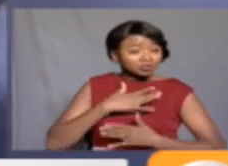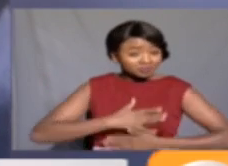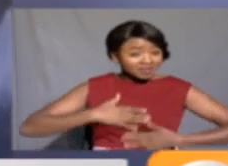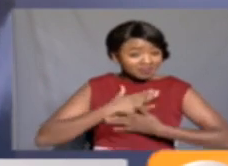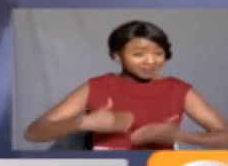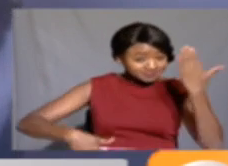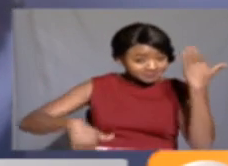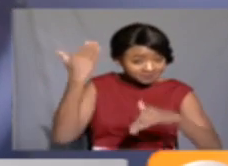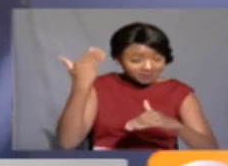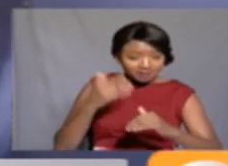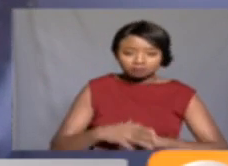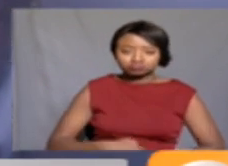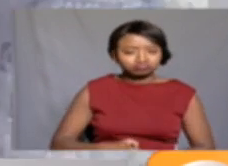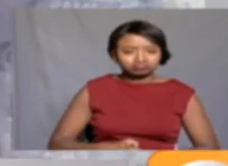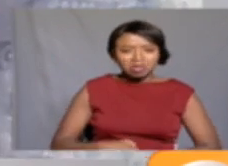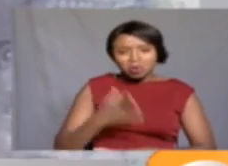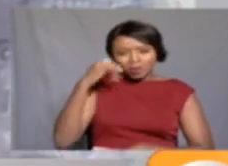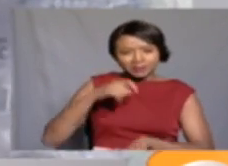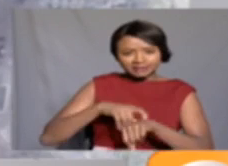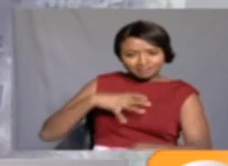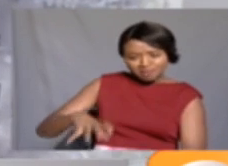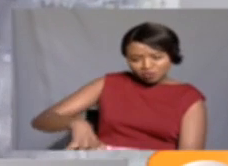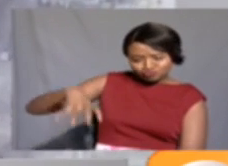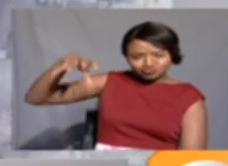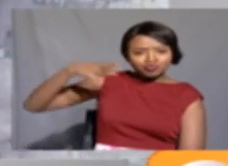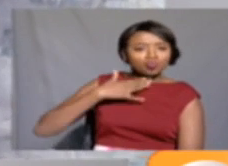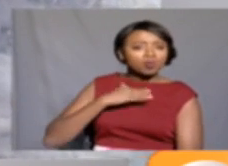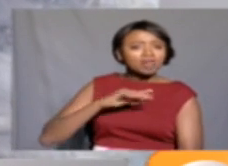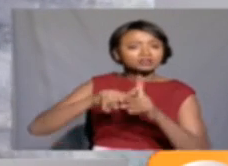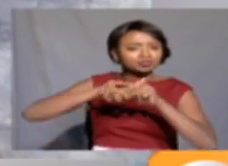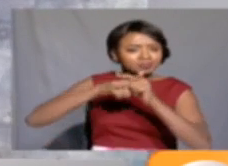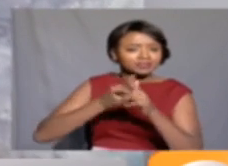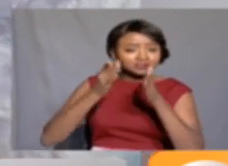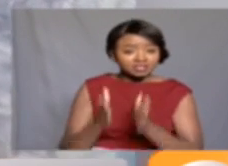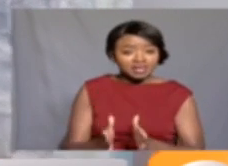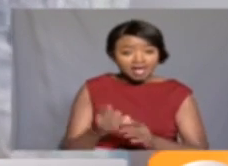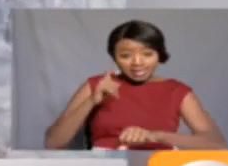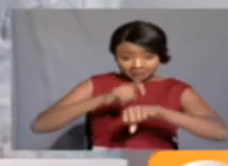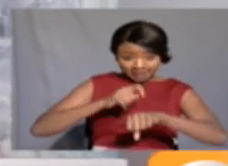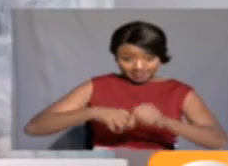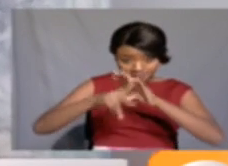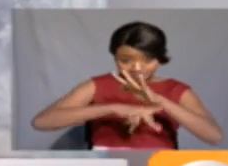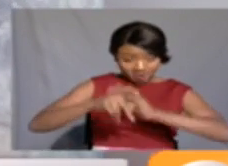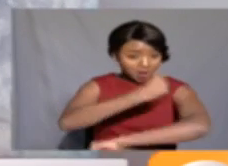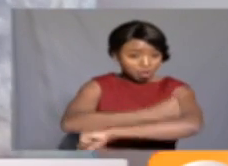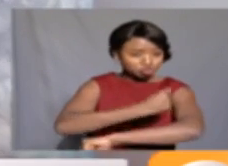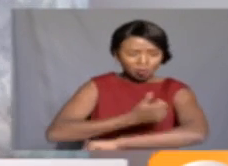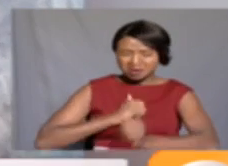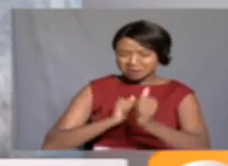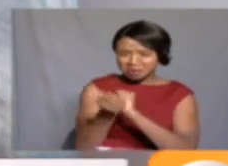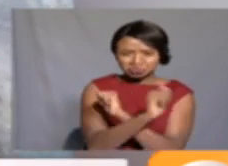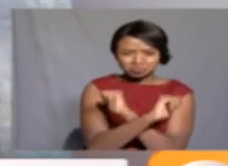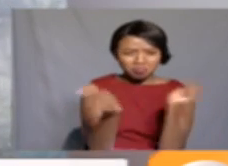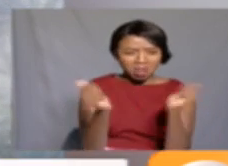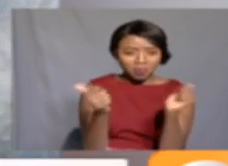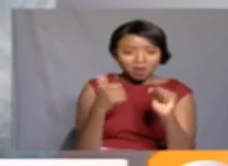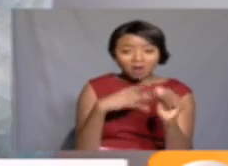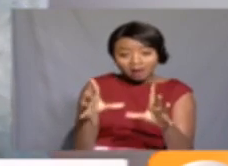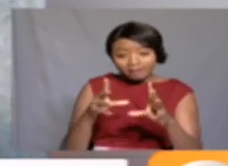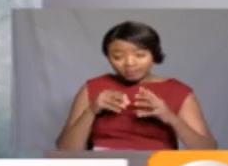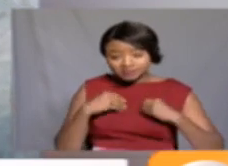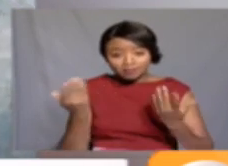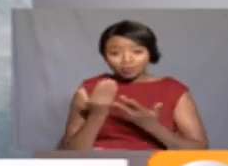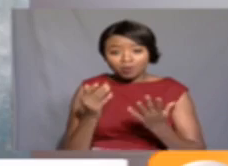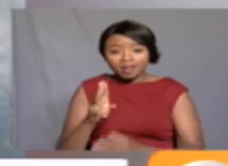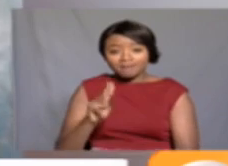childhood, I wanted to become an engineer. In primary school, I passed well, then I was admitted to